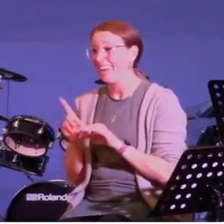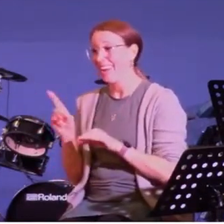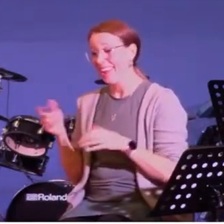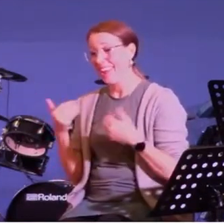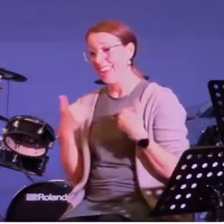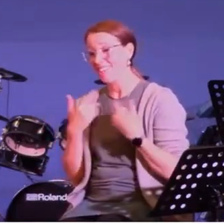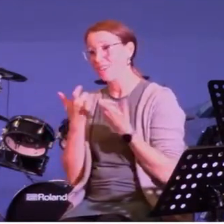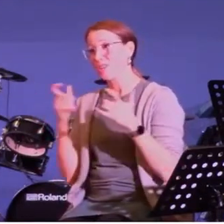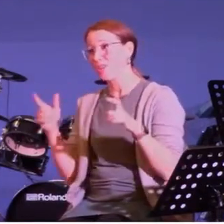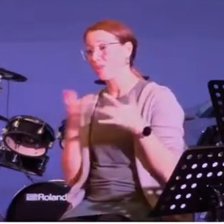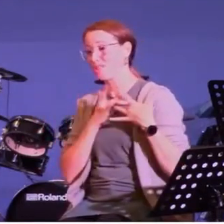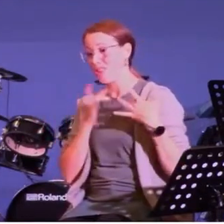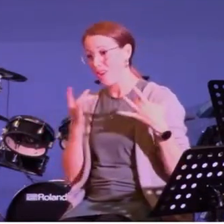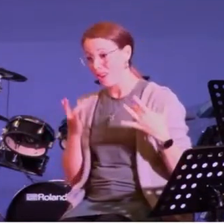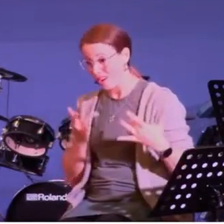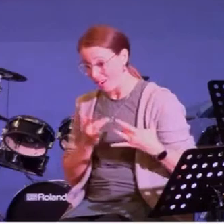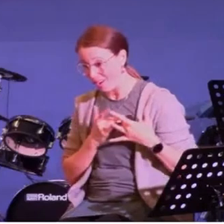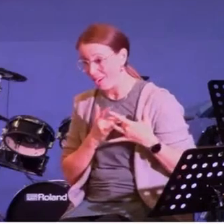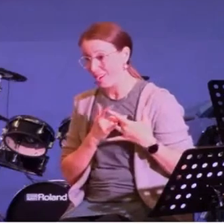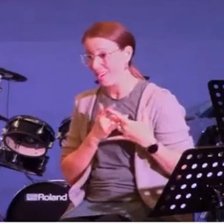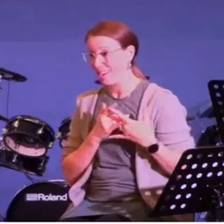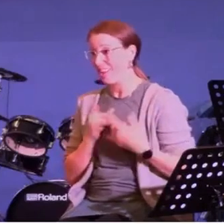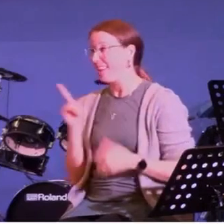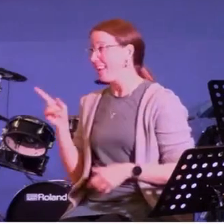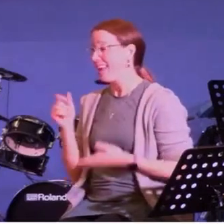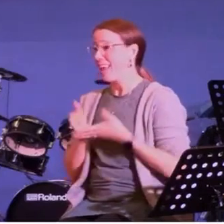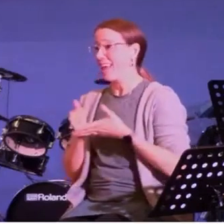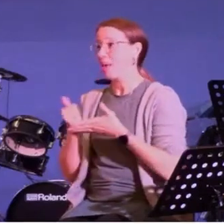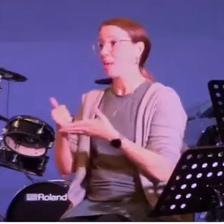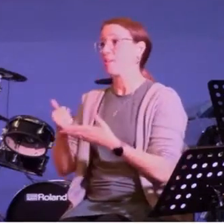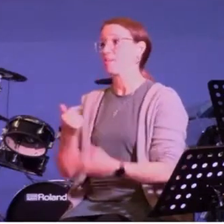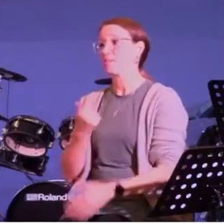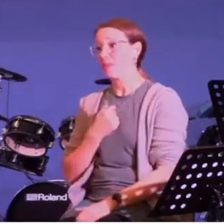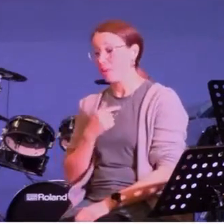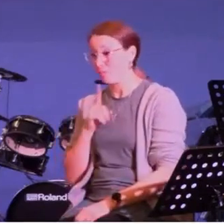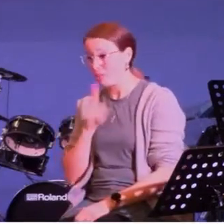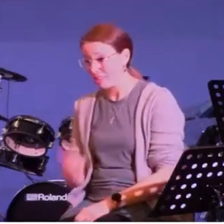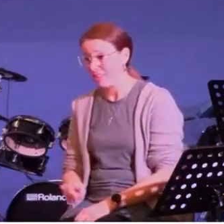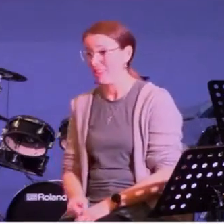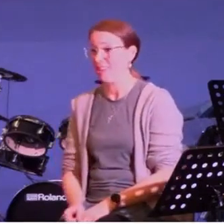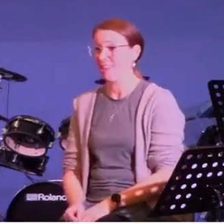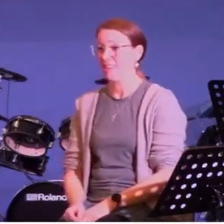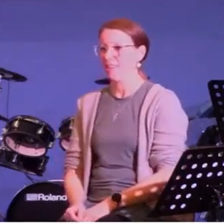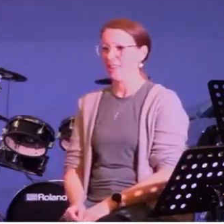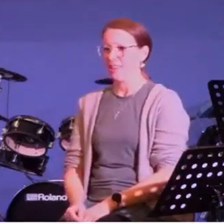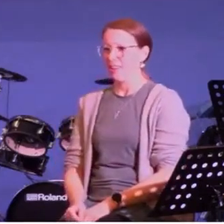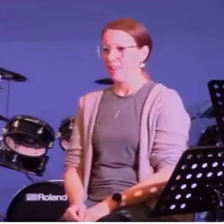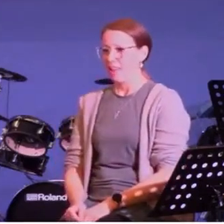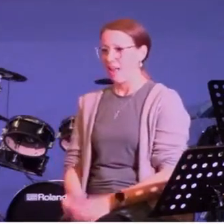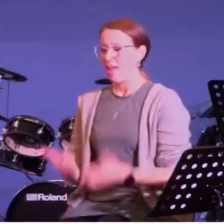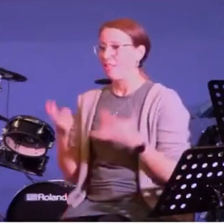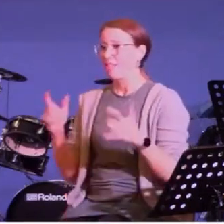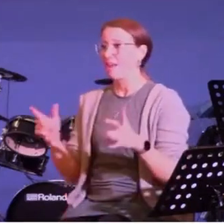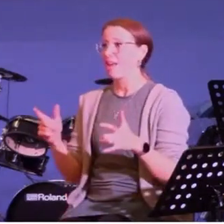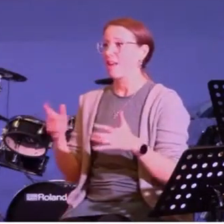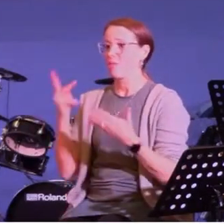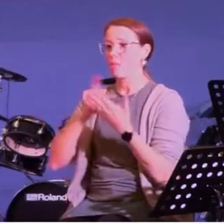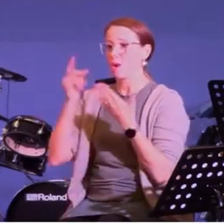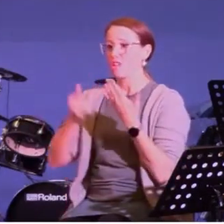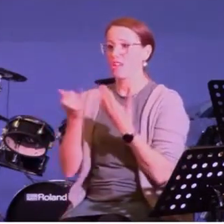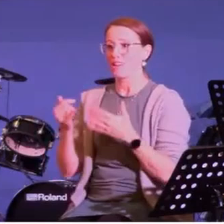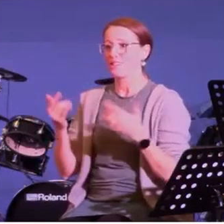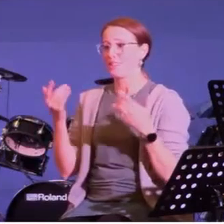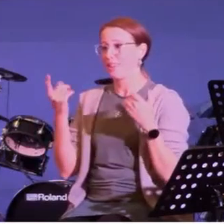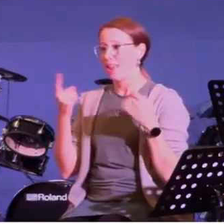He takes a ton off my plate. He really does. Like, A lot of the projects are things that need to get